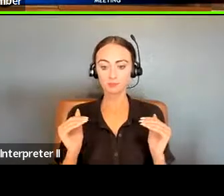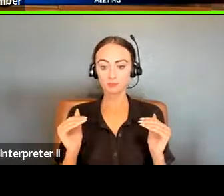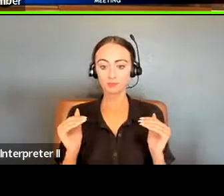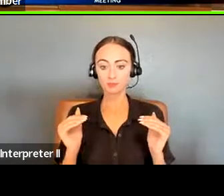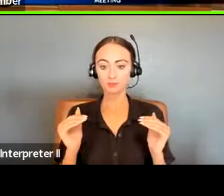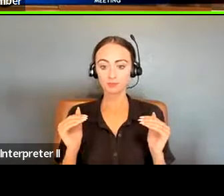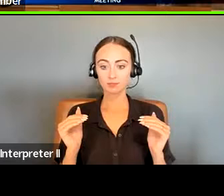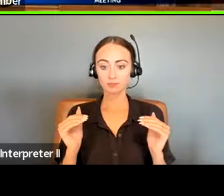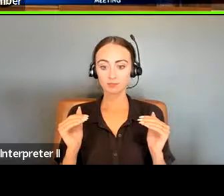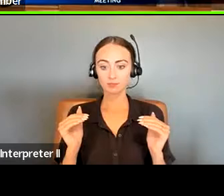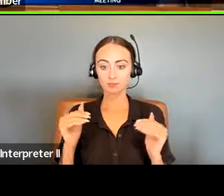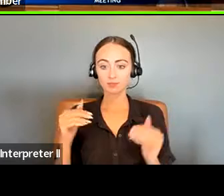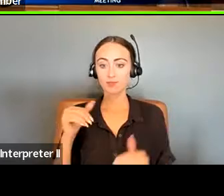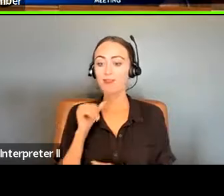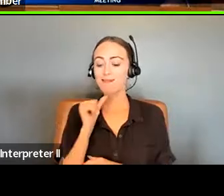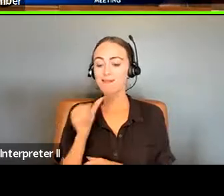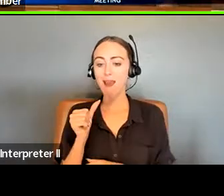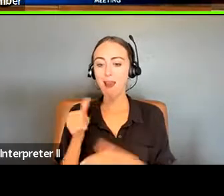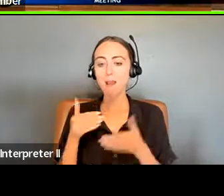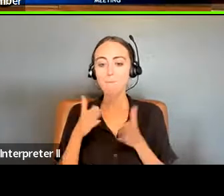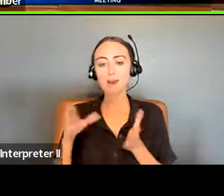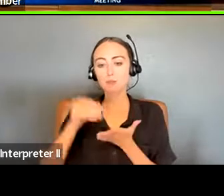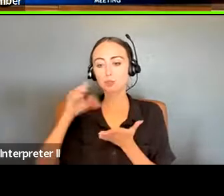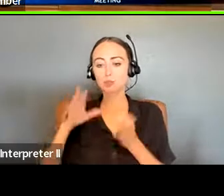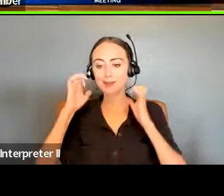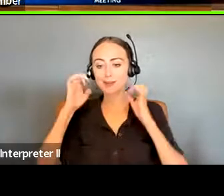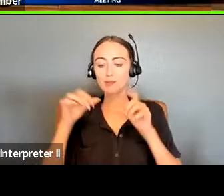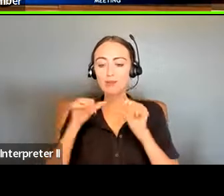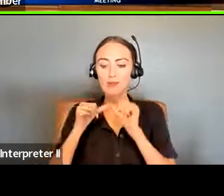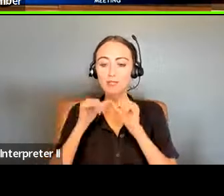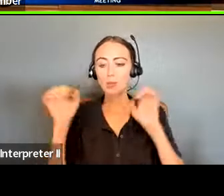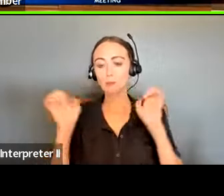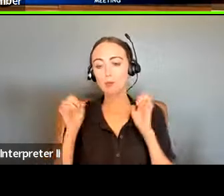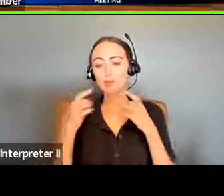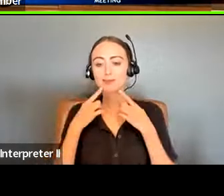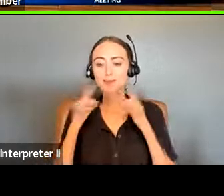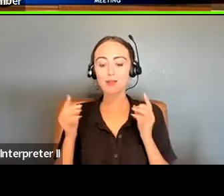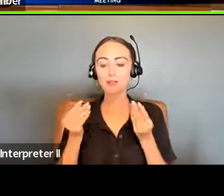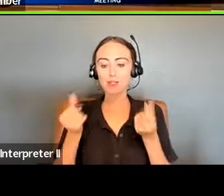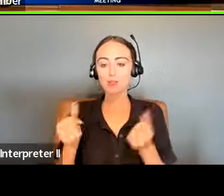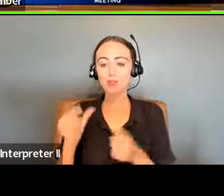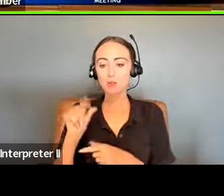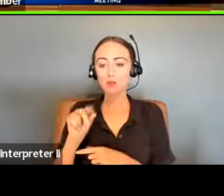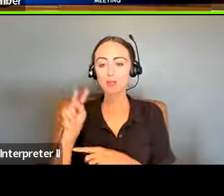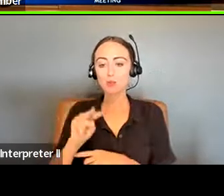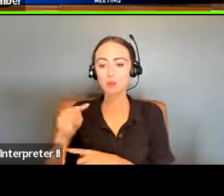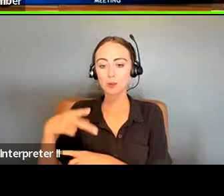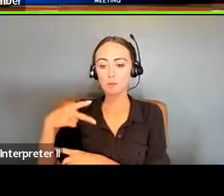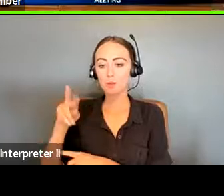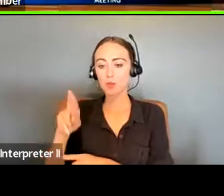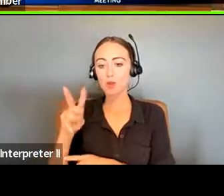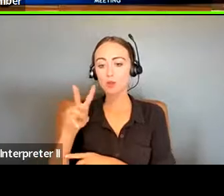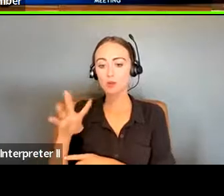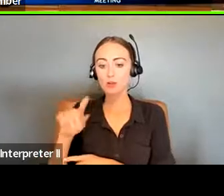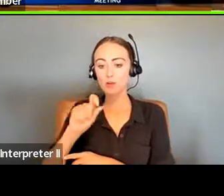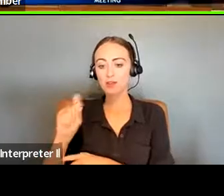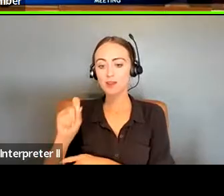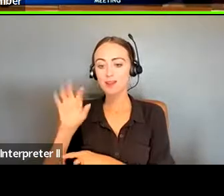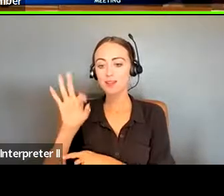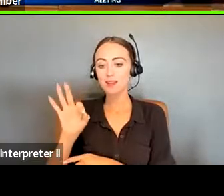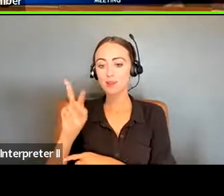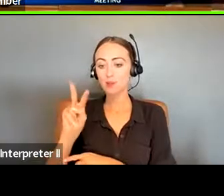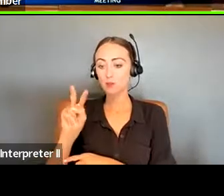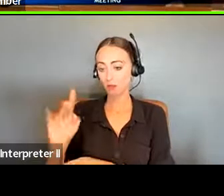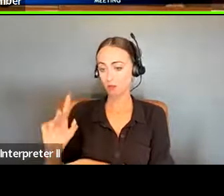is non-public student educational continuity emergency declaration resolution of 2022 PR